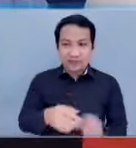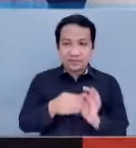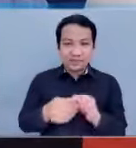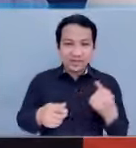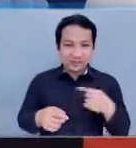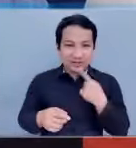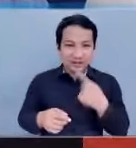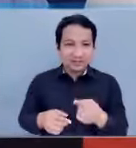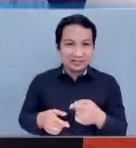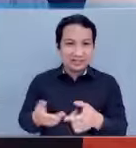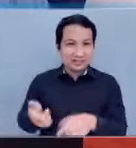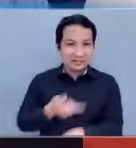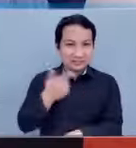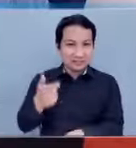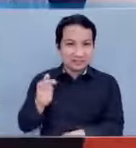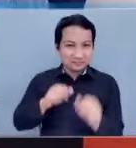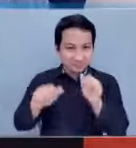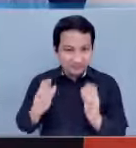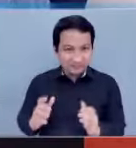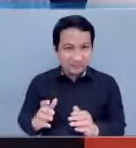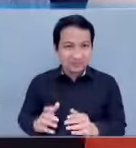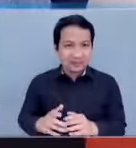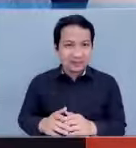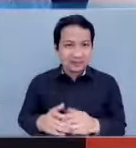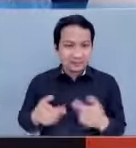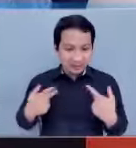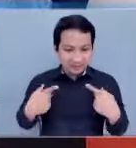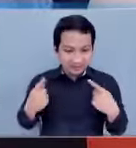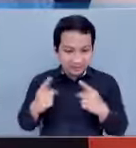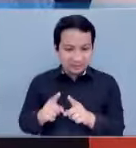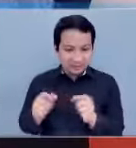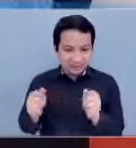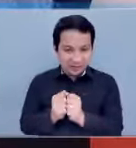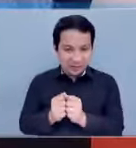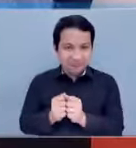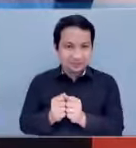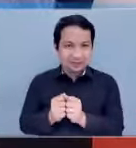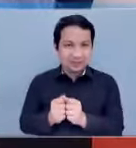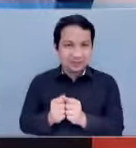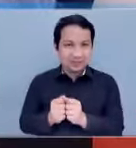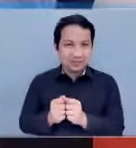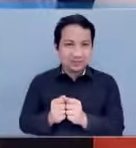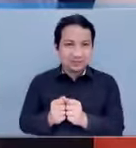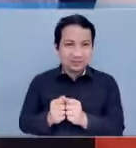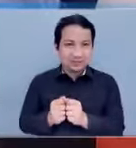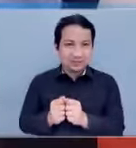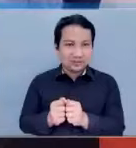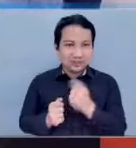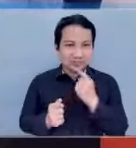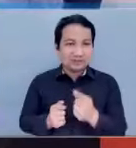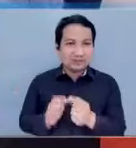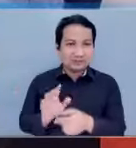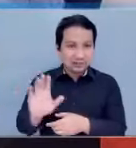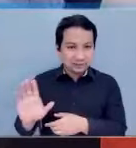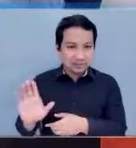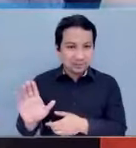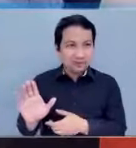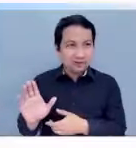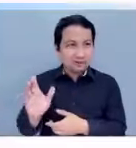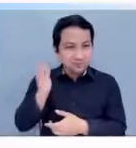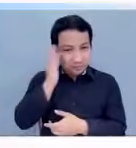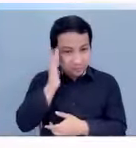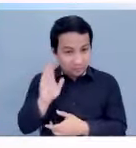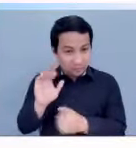rin yung nag-artista, pero hindi pa nagkocross yung paths namin, siguro one day. Pero the intensity alone, I'm sure that ito